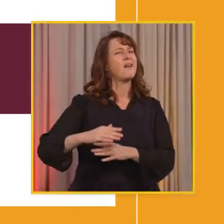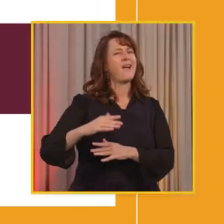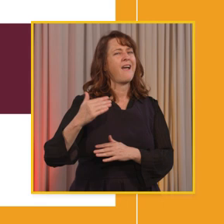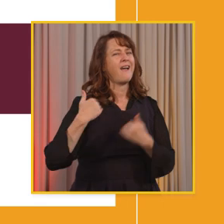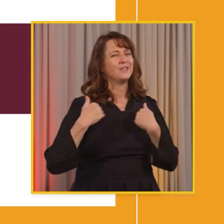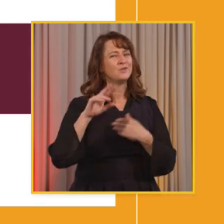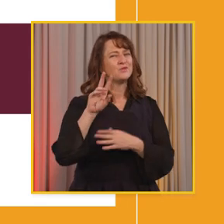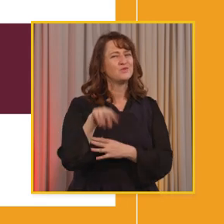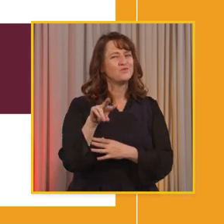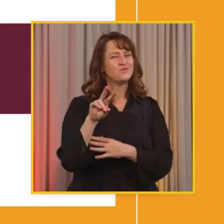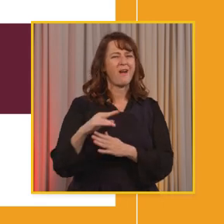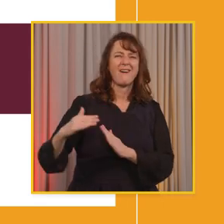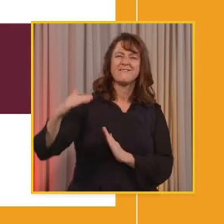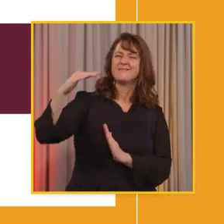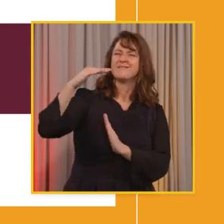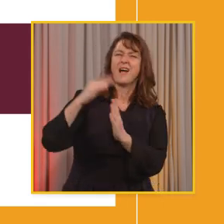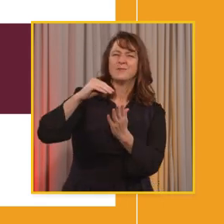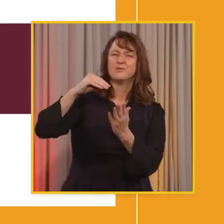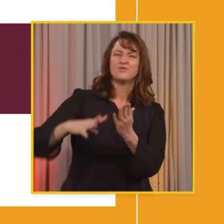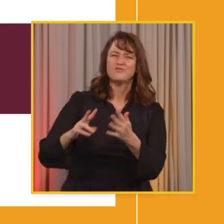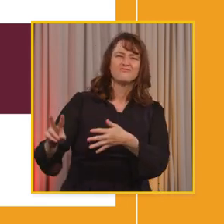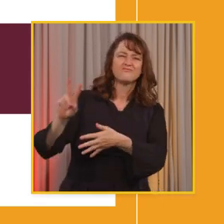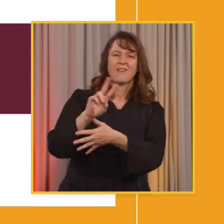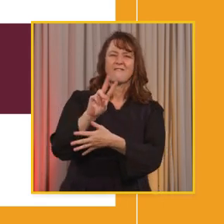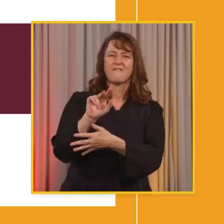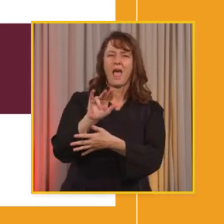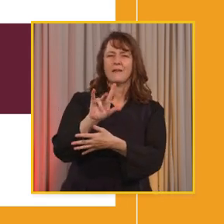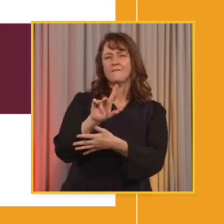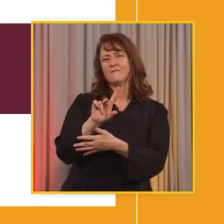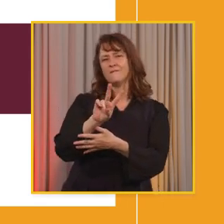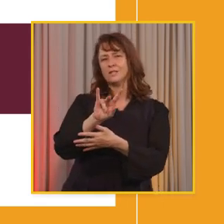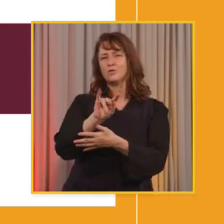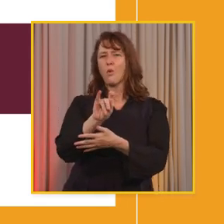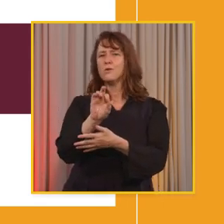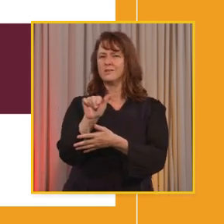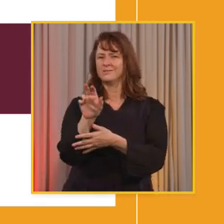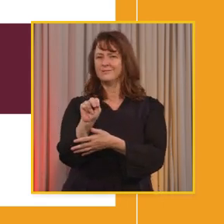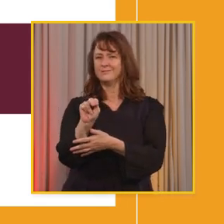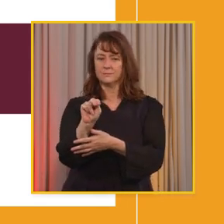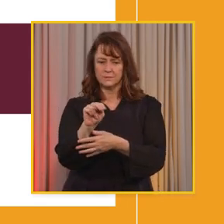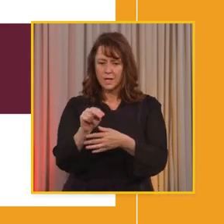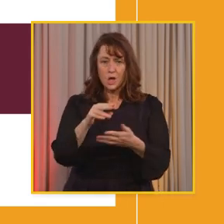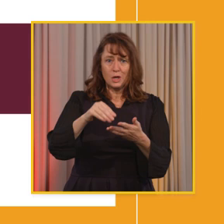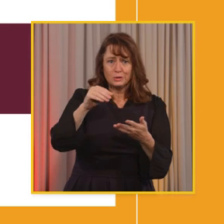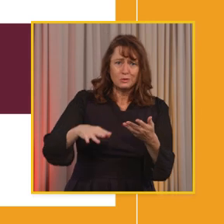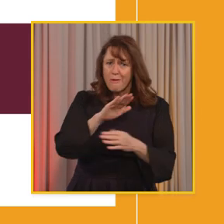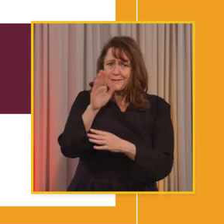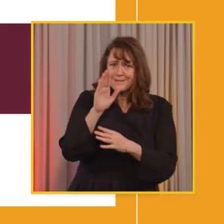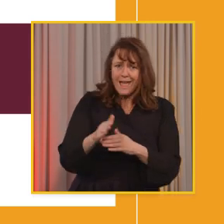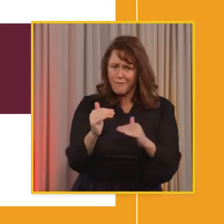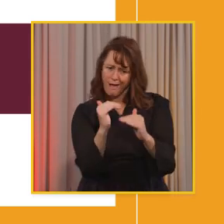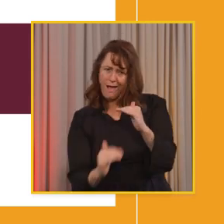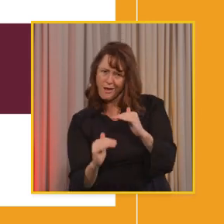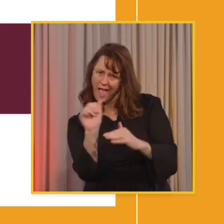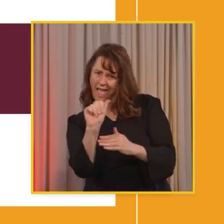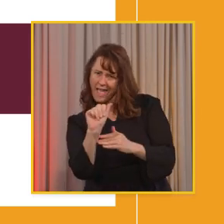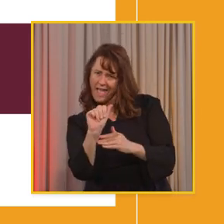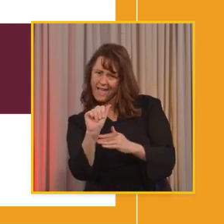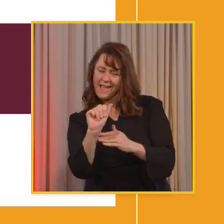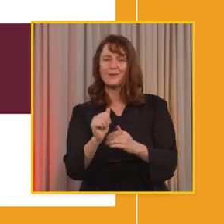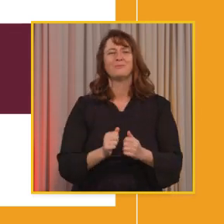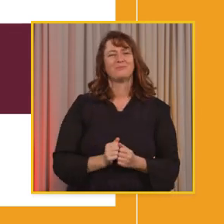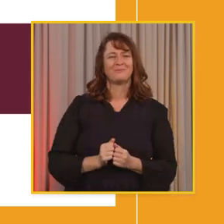2020 has 22 valedictorians. These are a select group of students who have never received a grade below